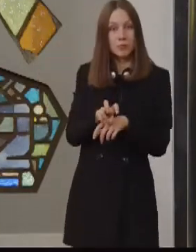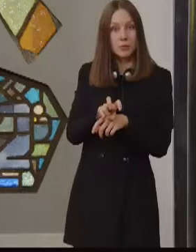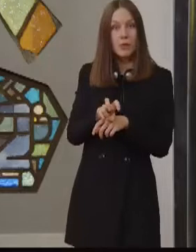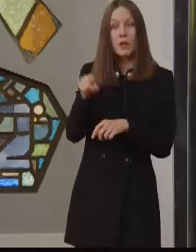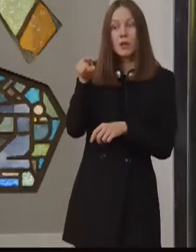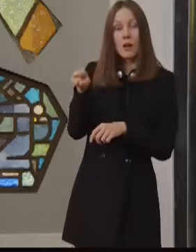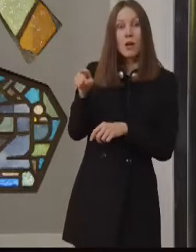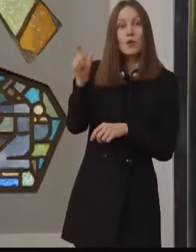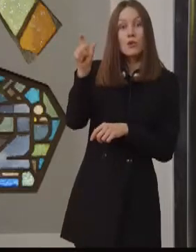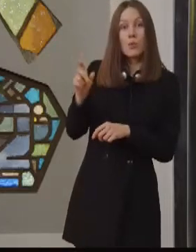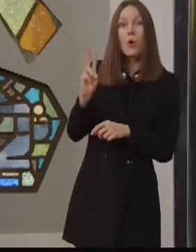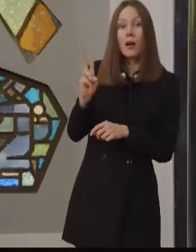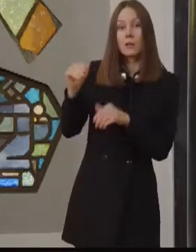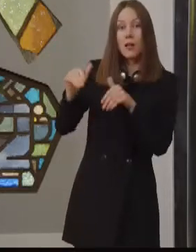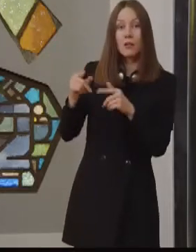and Liutauras.